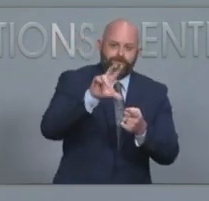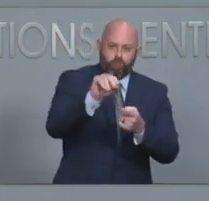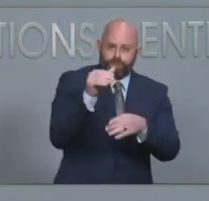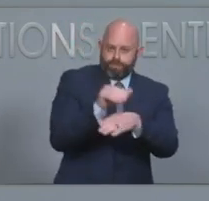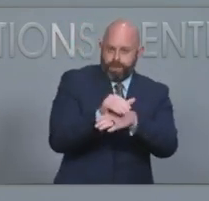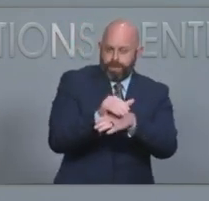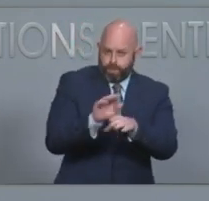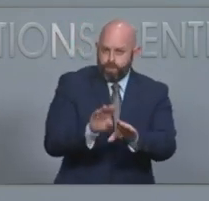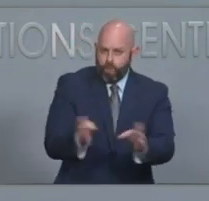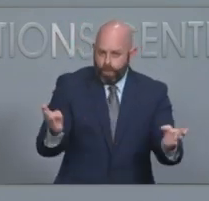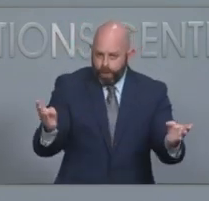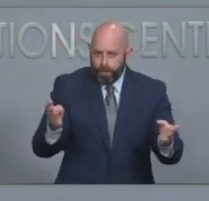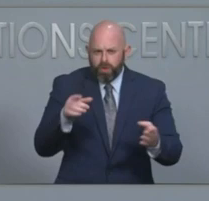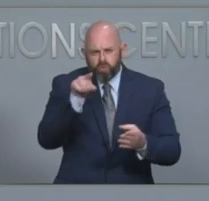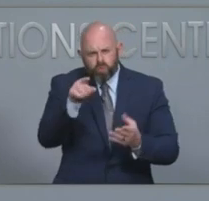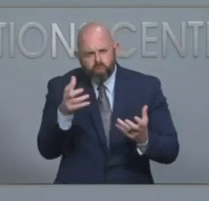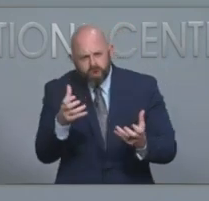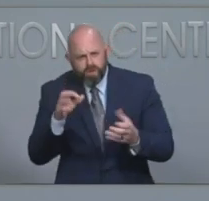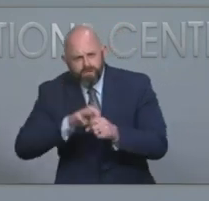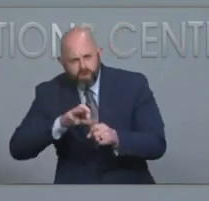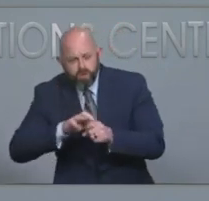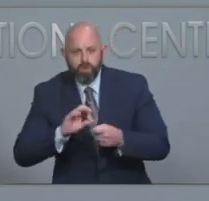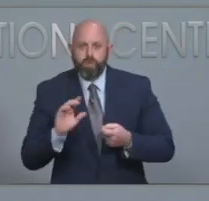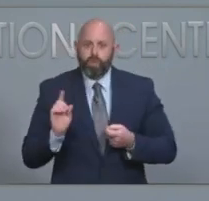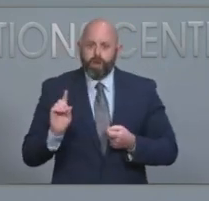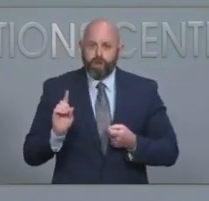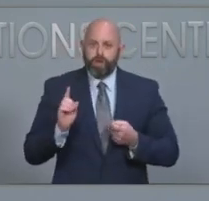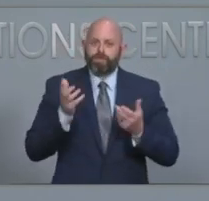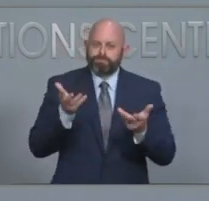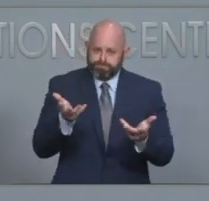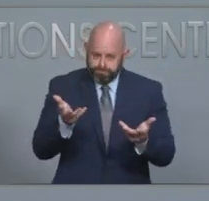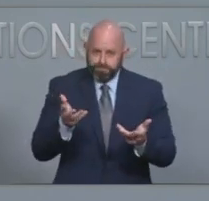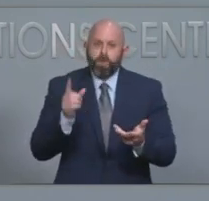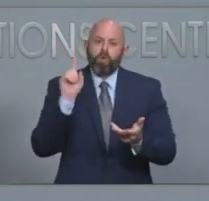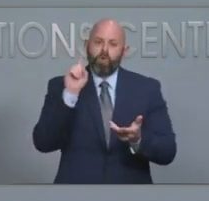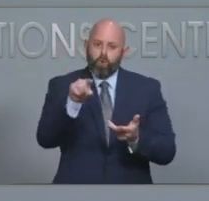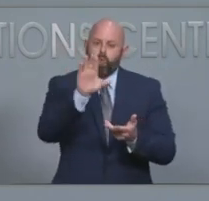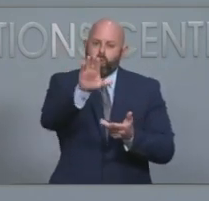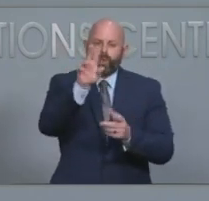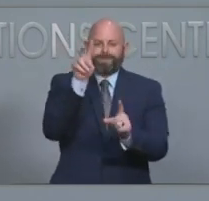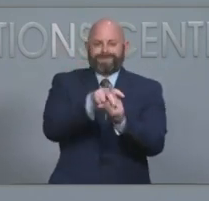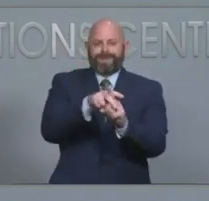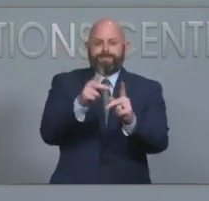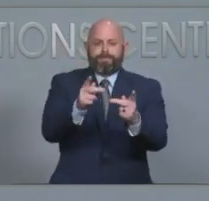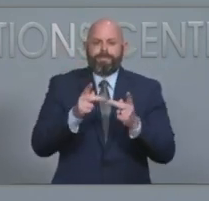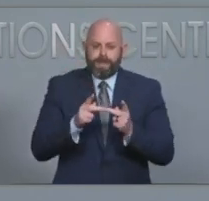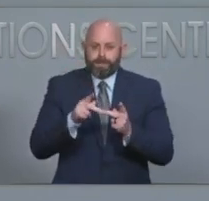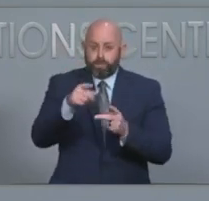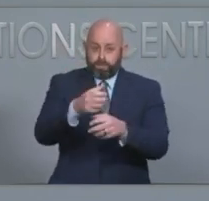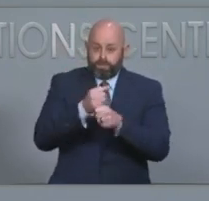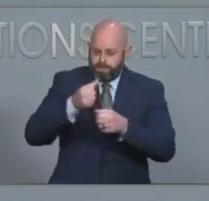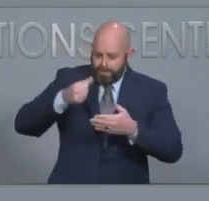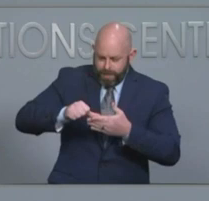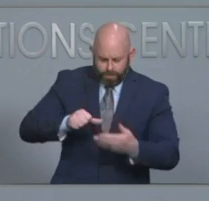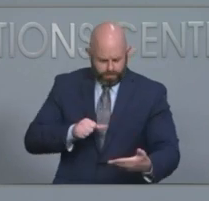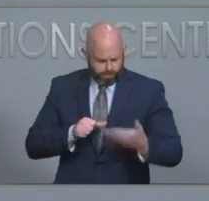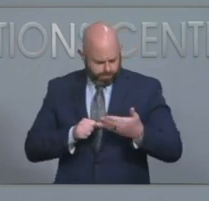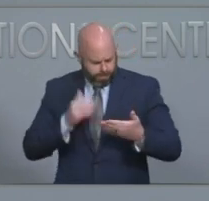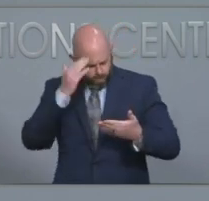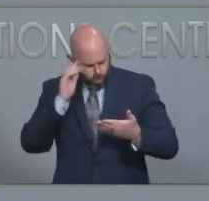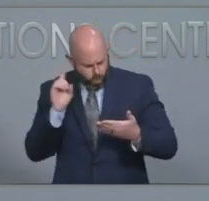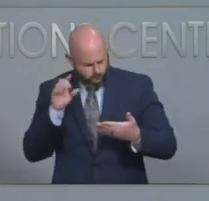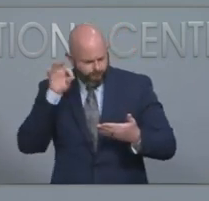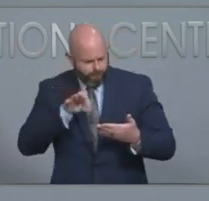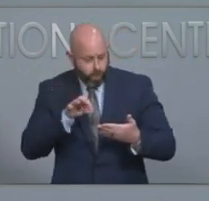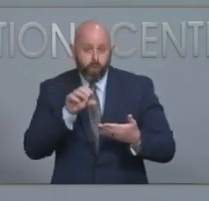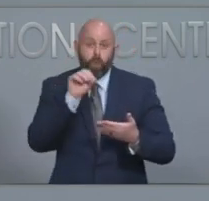So where should you go vote today? Voters should go to their assigned voting location to vote today.